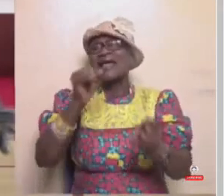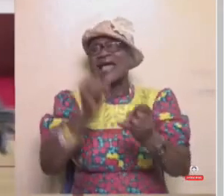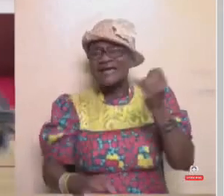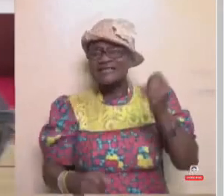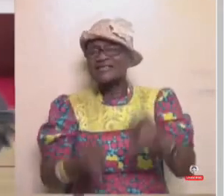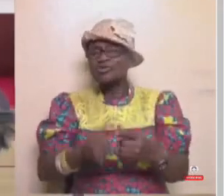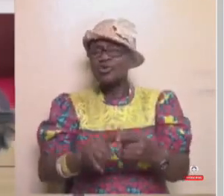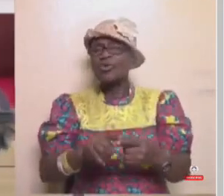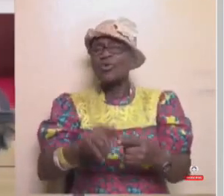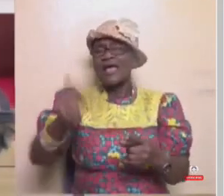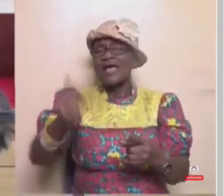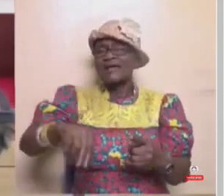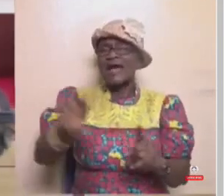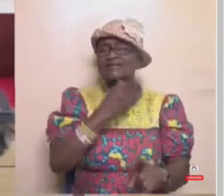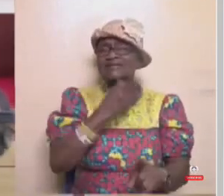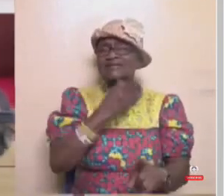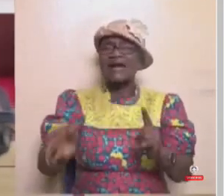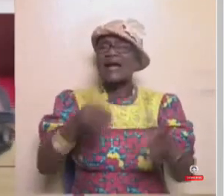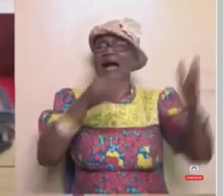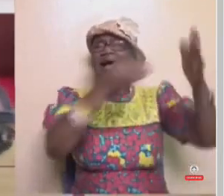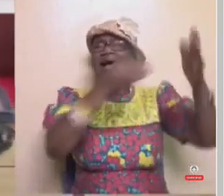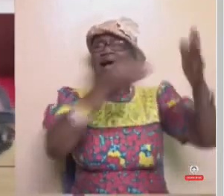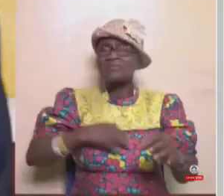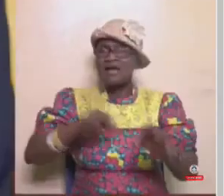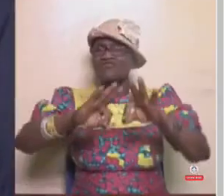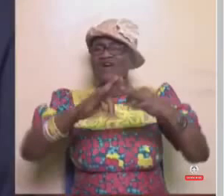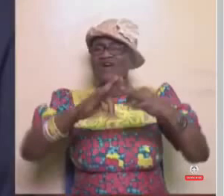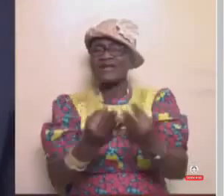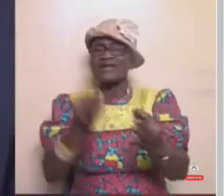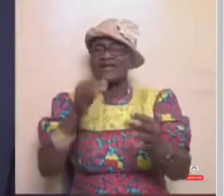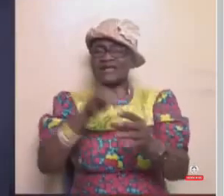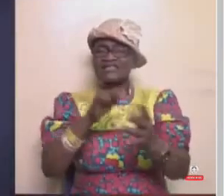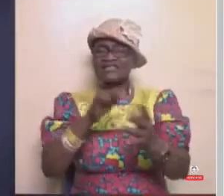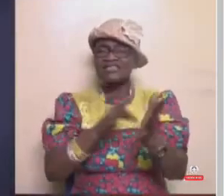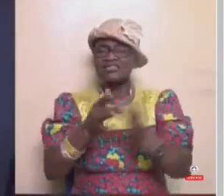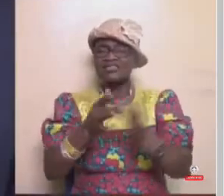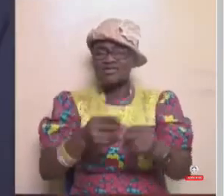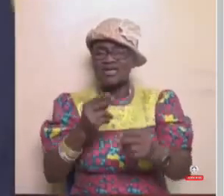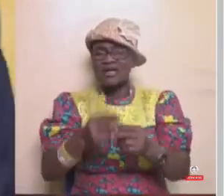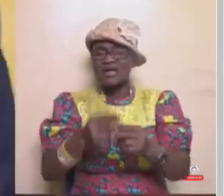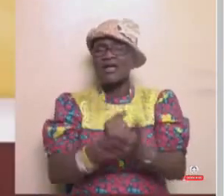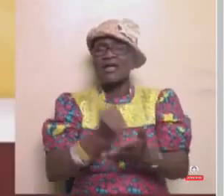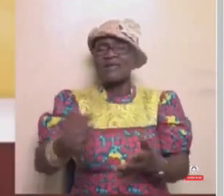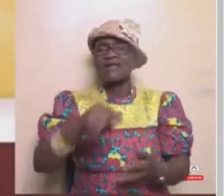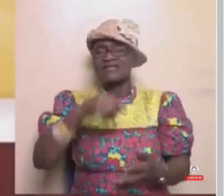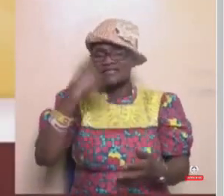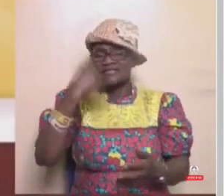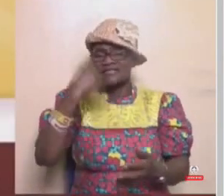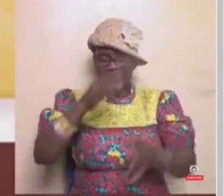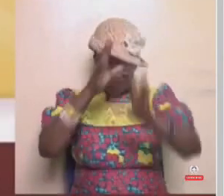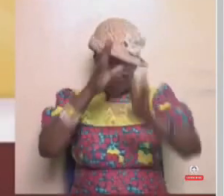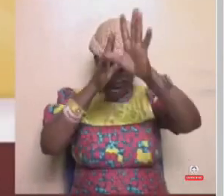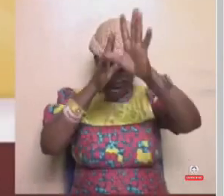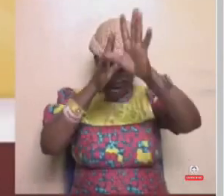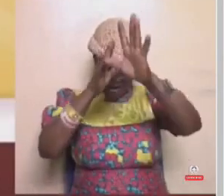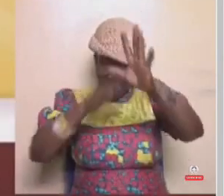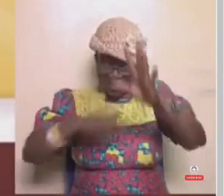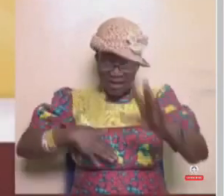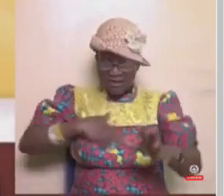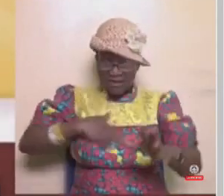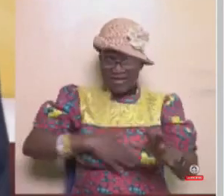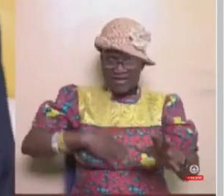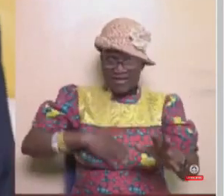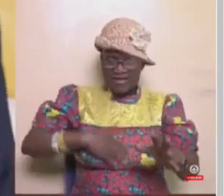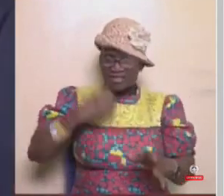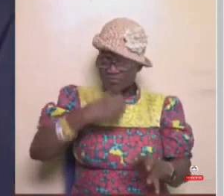attack against my family in the name of Jesus." Amen. Say, "Father, please speak your